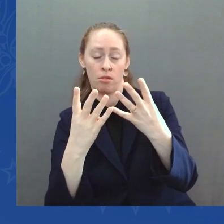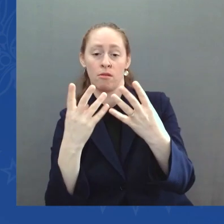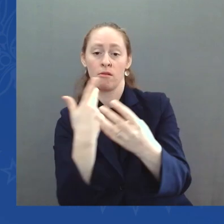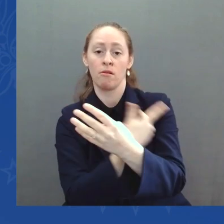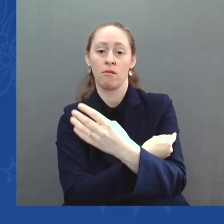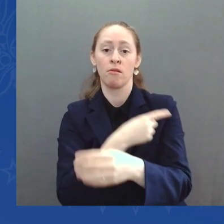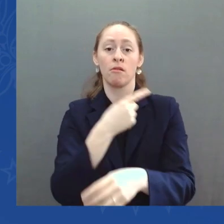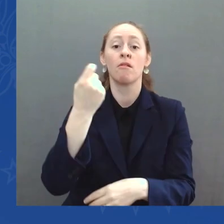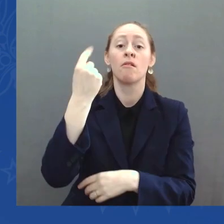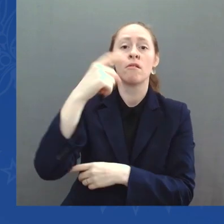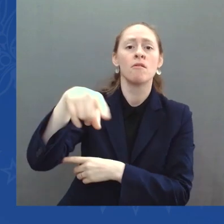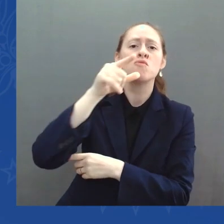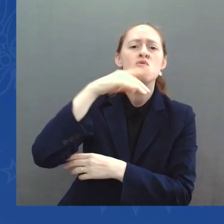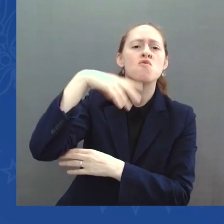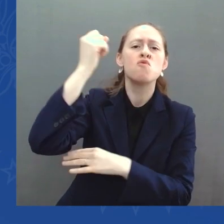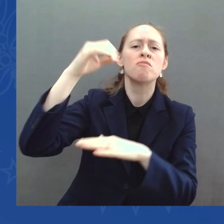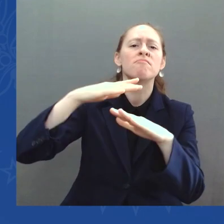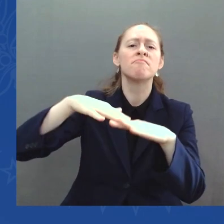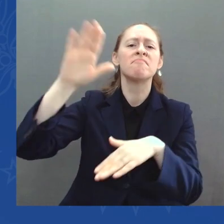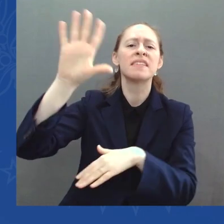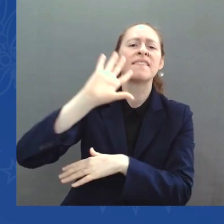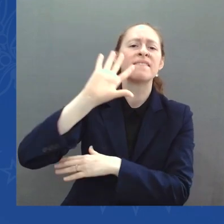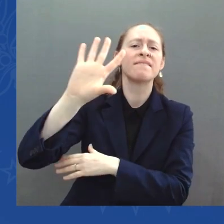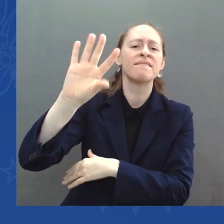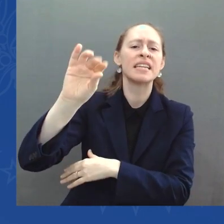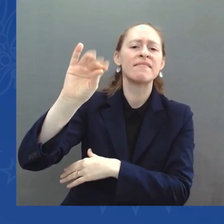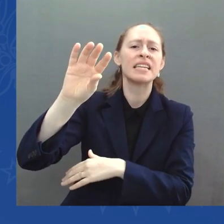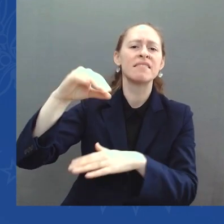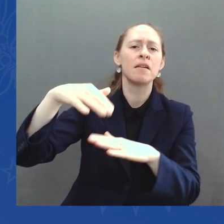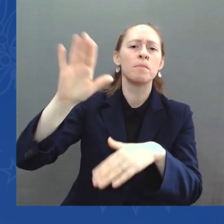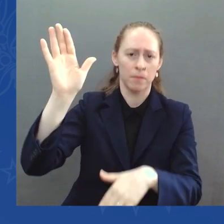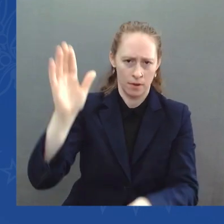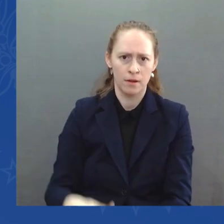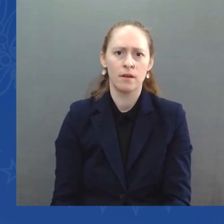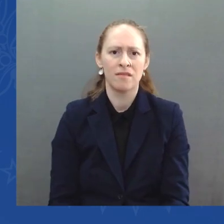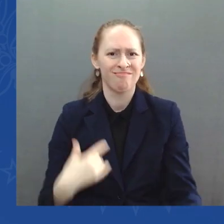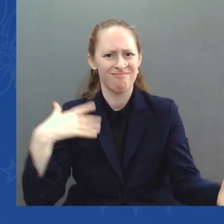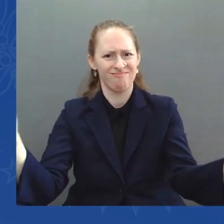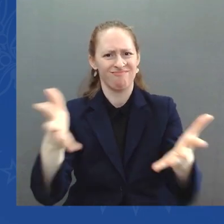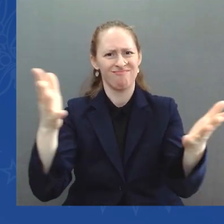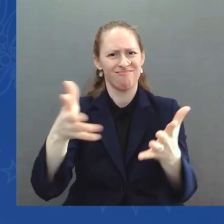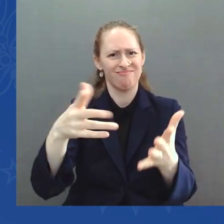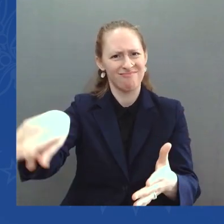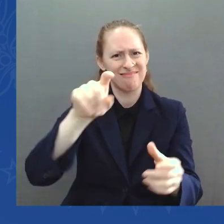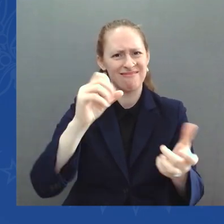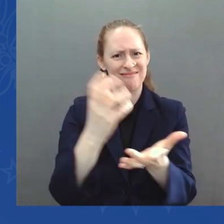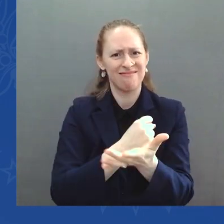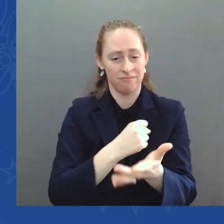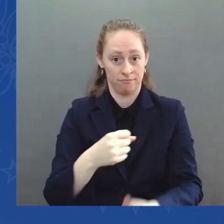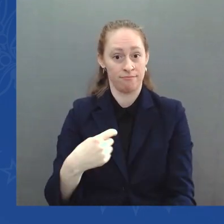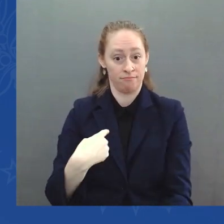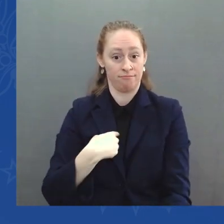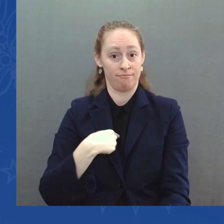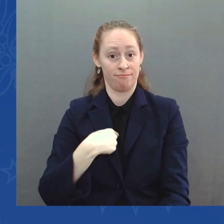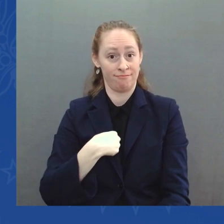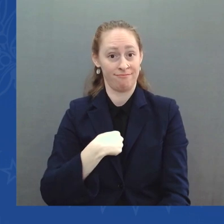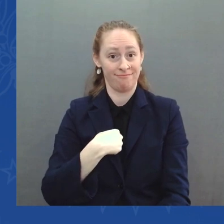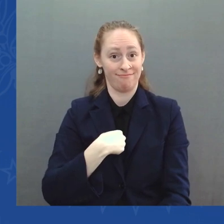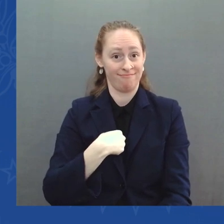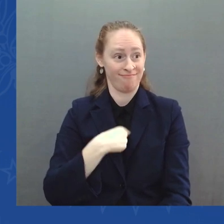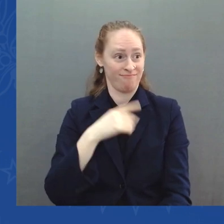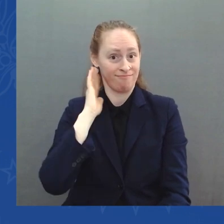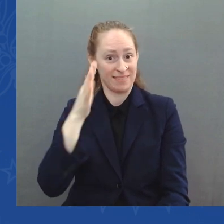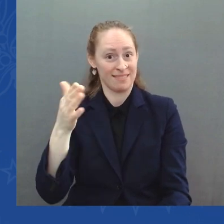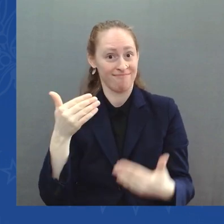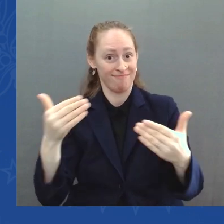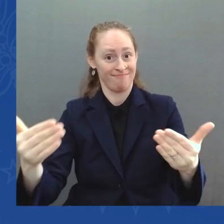an additional level of protection. That's why I plan to get my second booster today, right here after I'm done speaking.